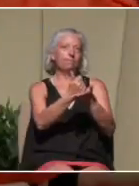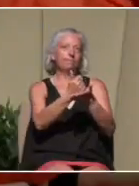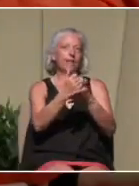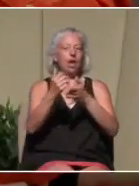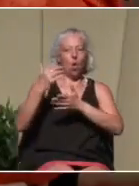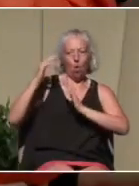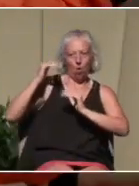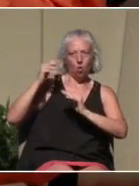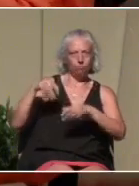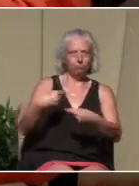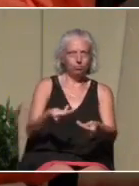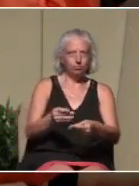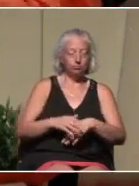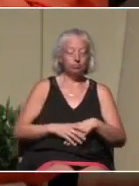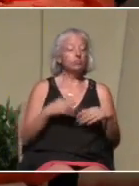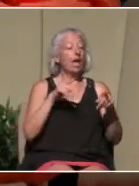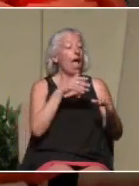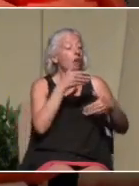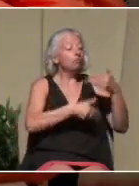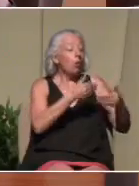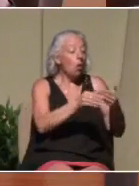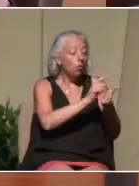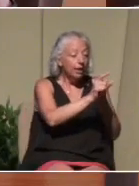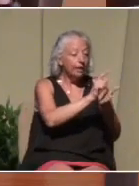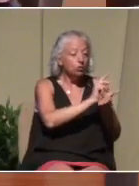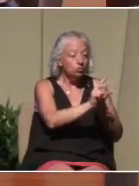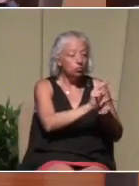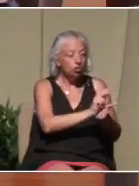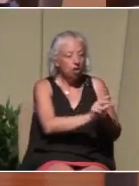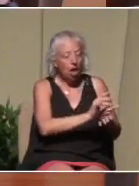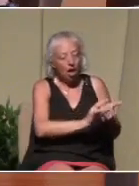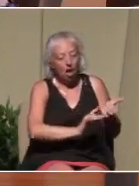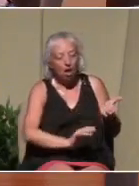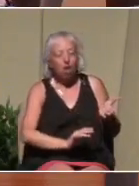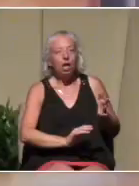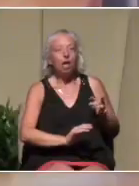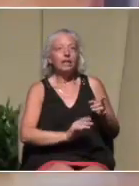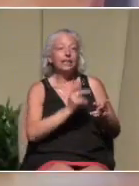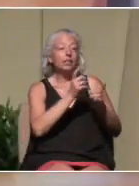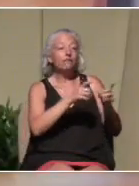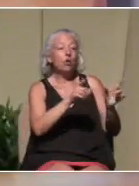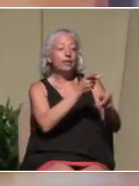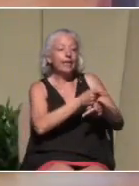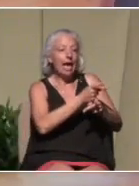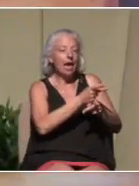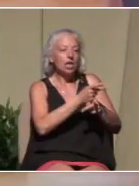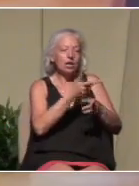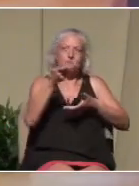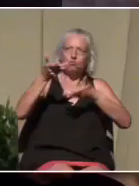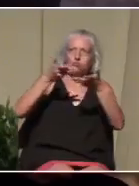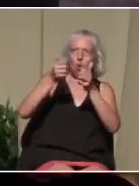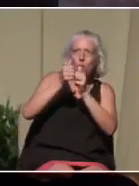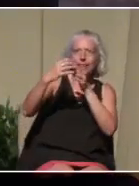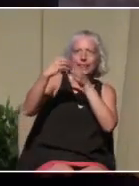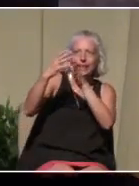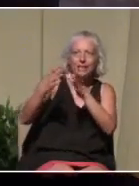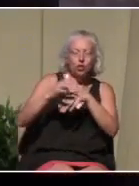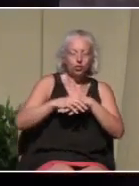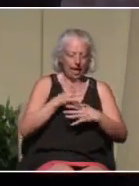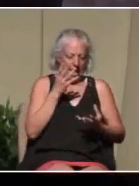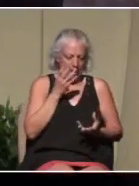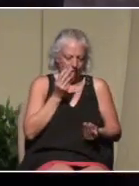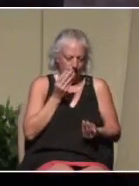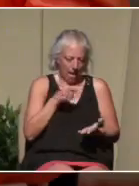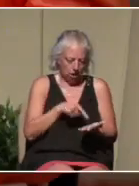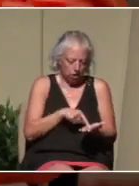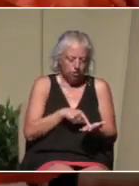you go through these various weeks of Divorce Care, and you interact with the leaders, with the material, with the